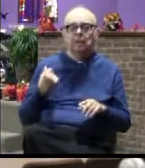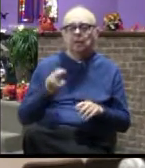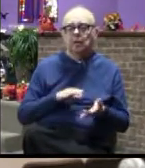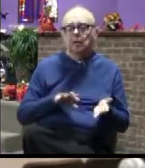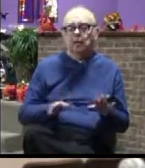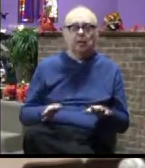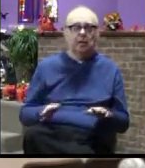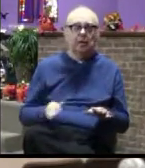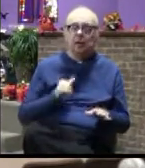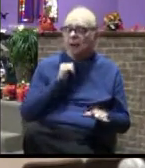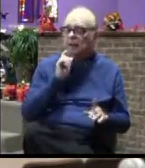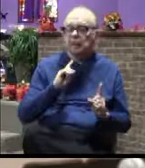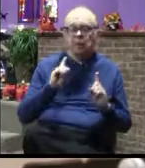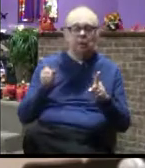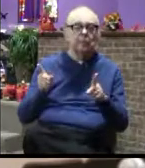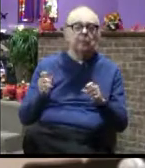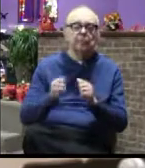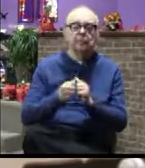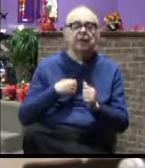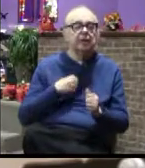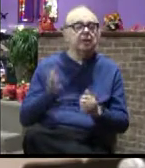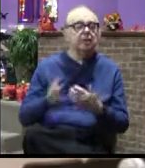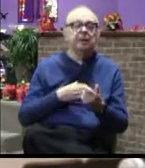Because when I die, ain't taking it with me anyway.